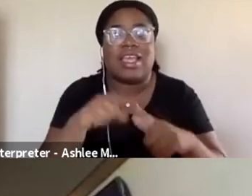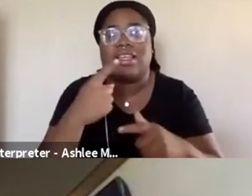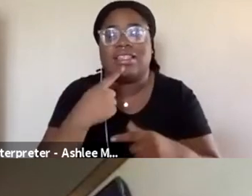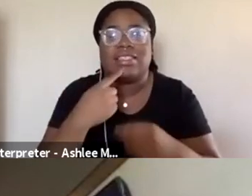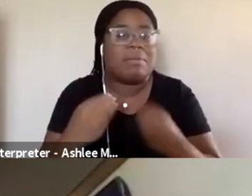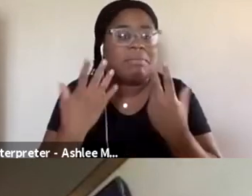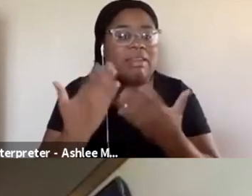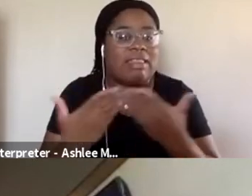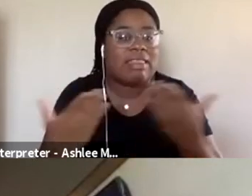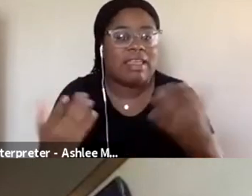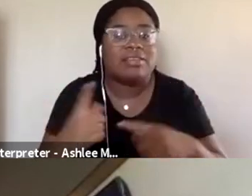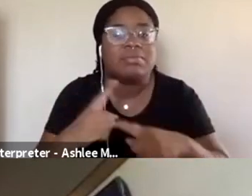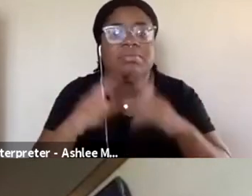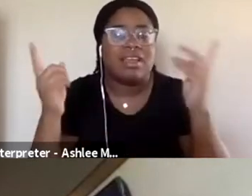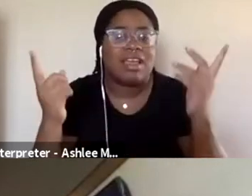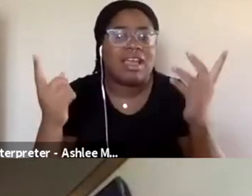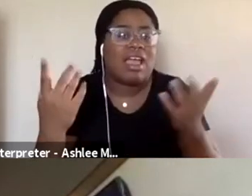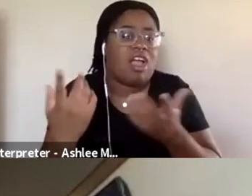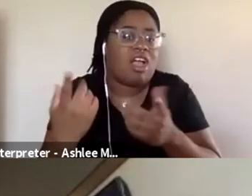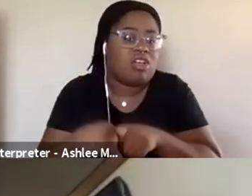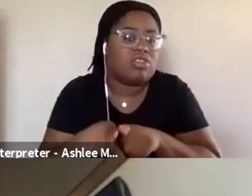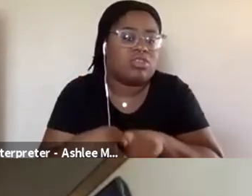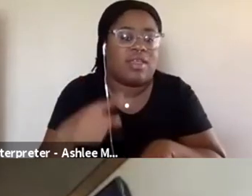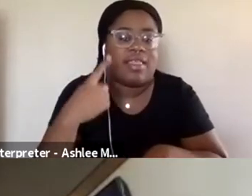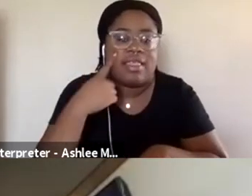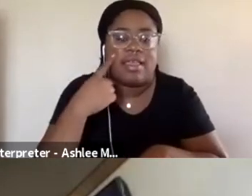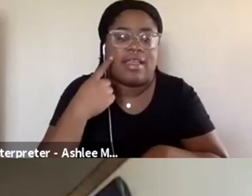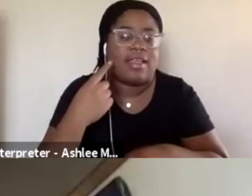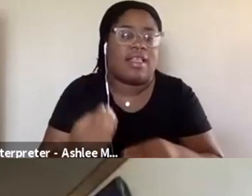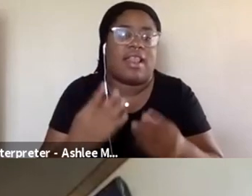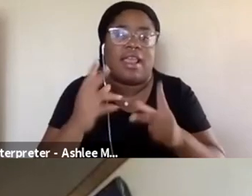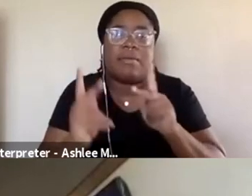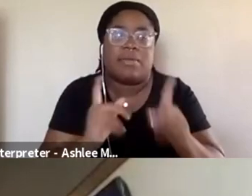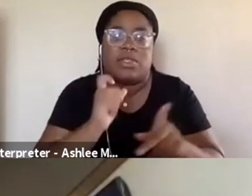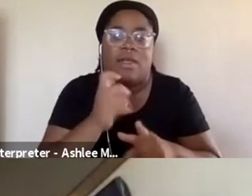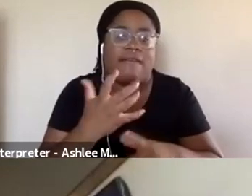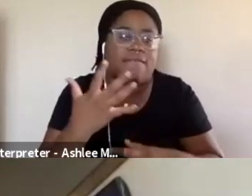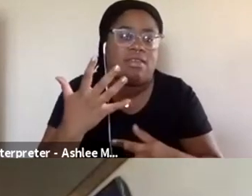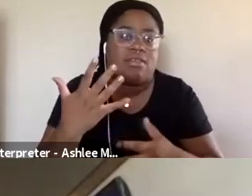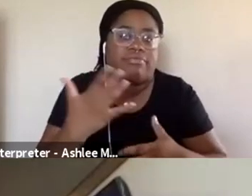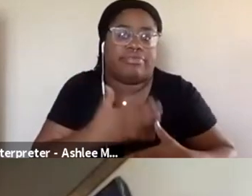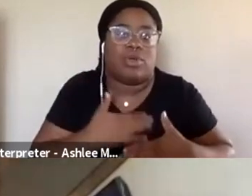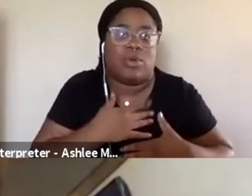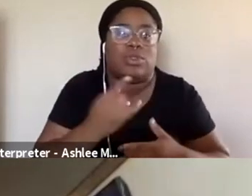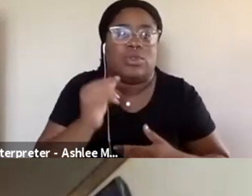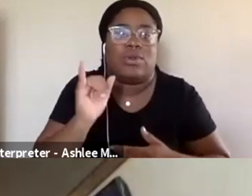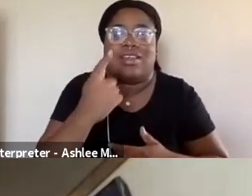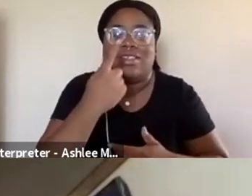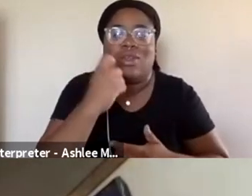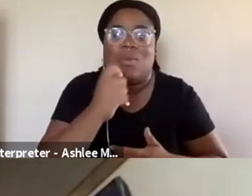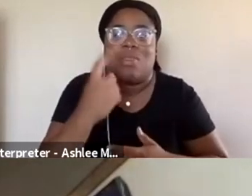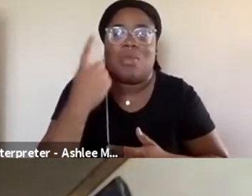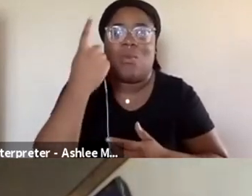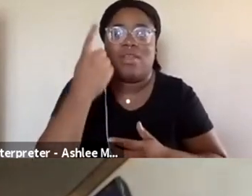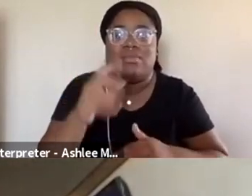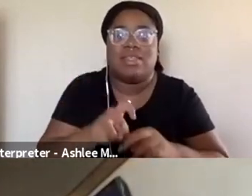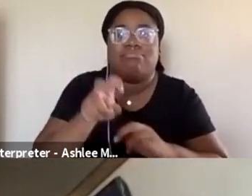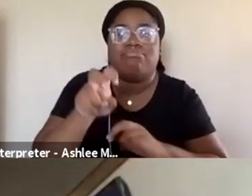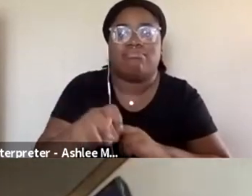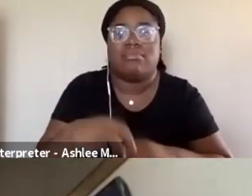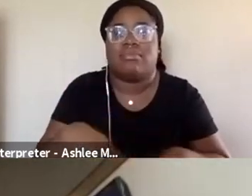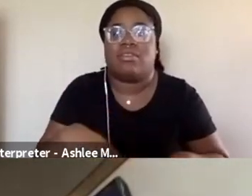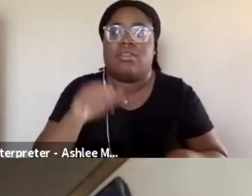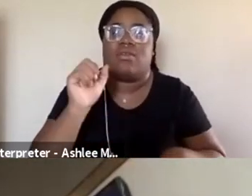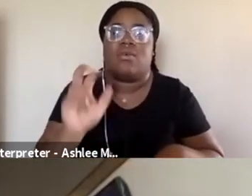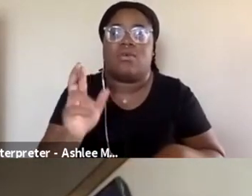But I also think that folks, a lot of folks don't have like the courage to do it because they don't want to be the one to step out there. You know, they don't want to be the ones to